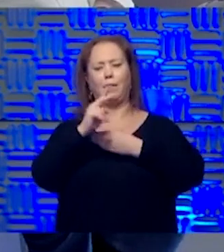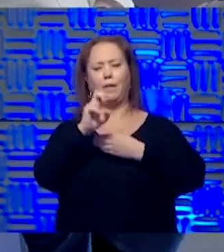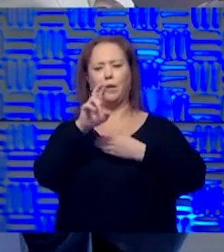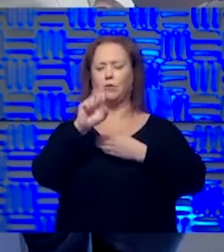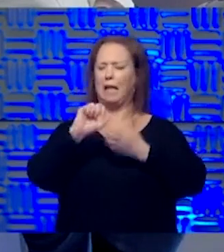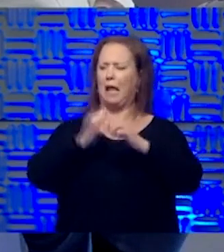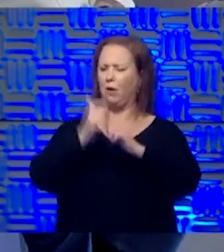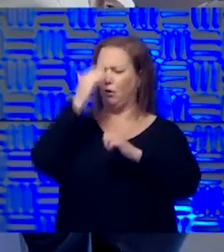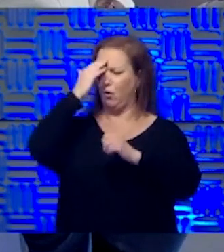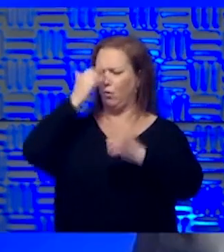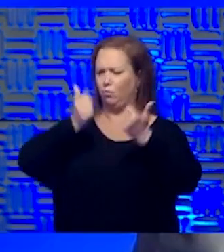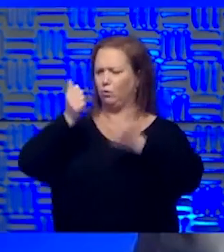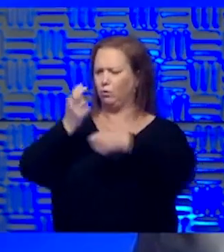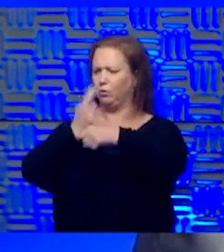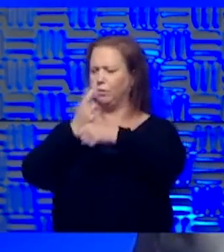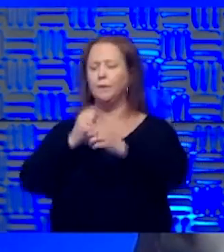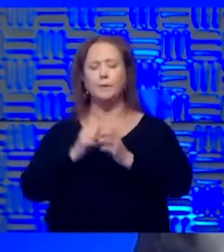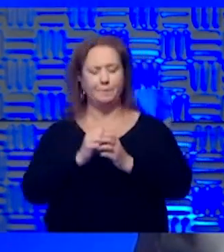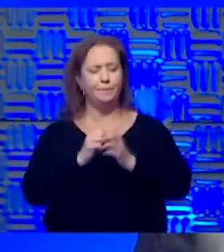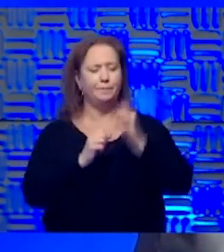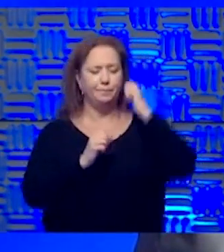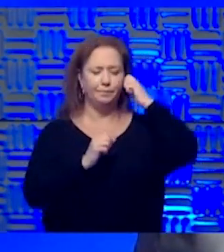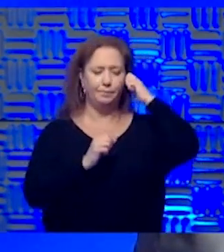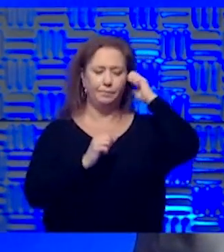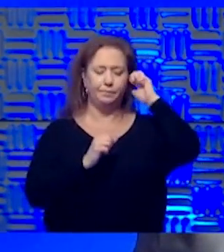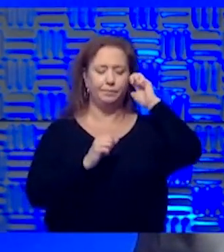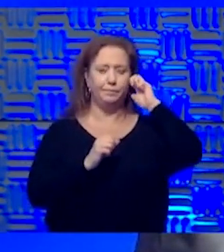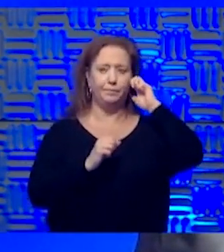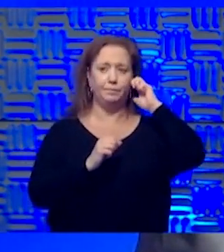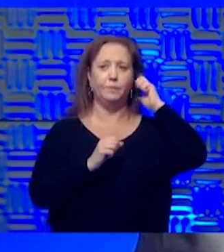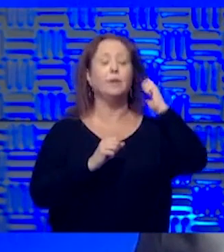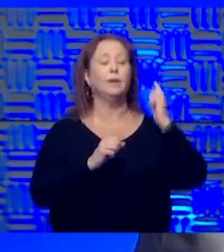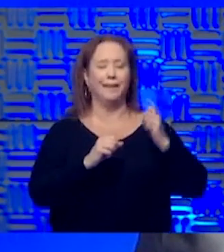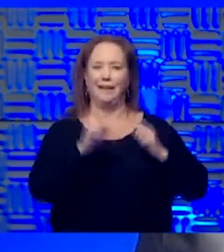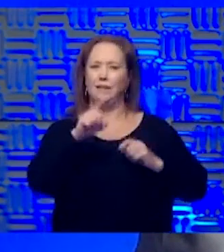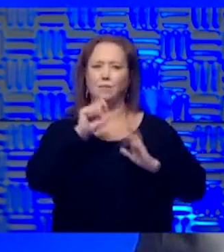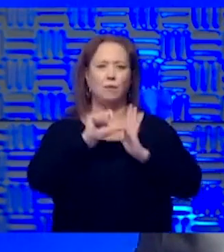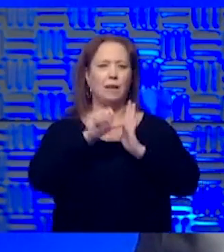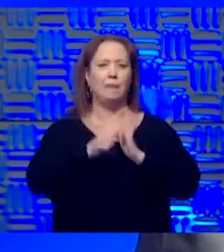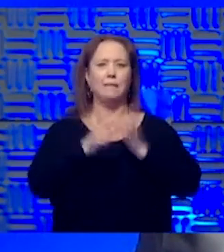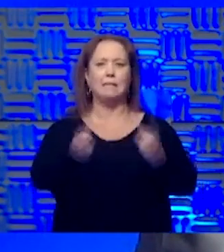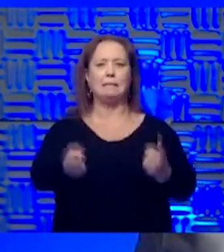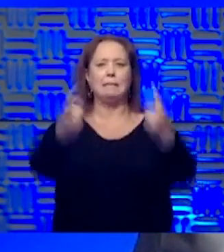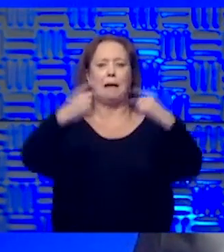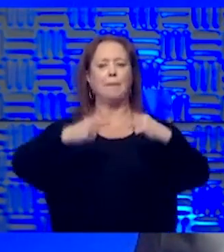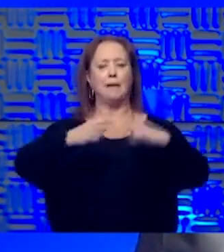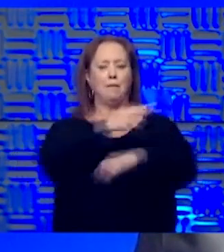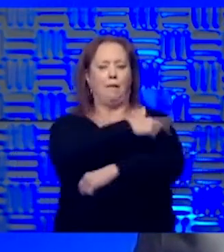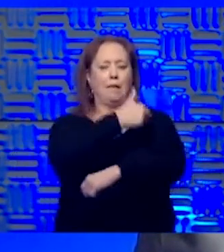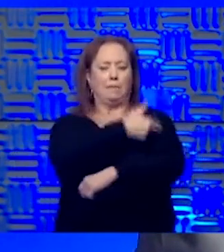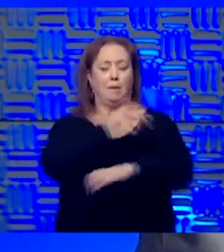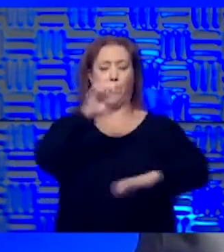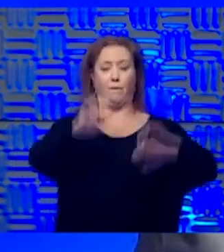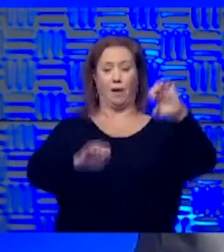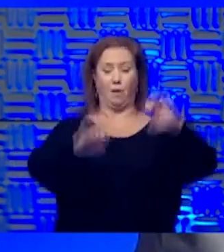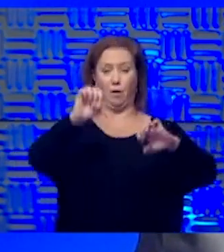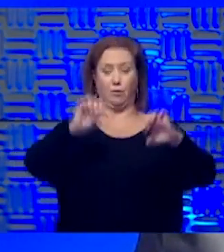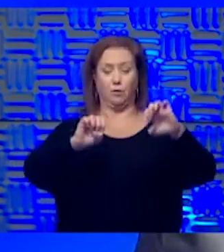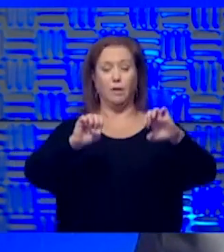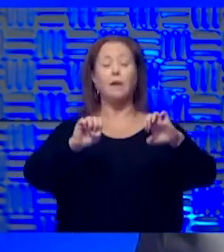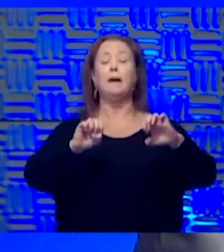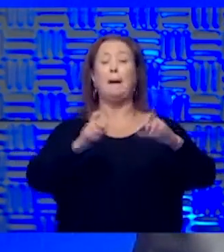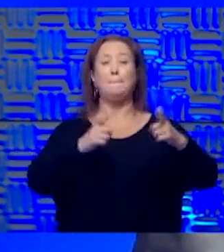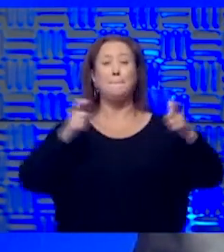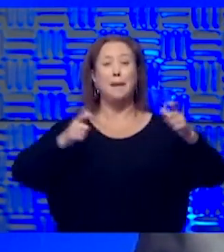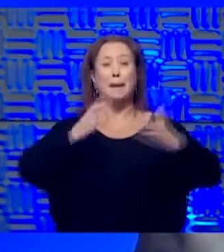to use the other? Well, this highlights the importance of coming in and getting the evaluation, because a big part of the evaluation is to figure out why